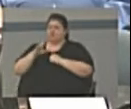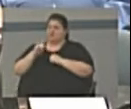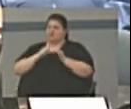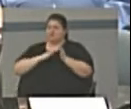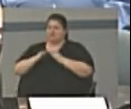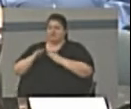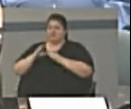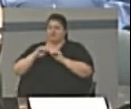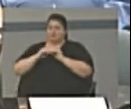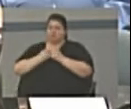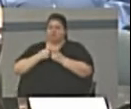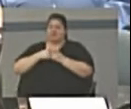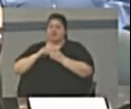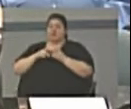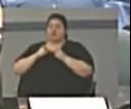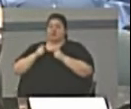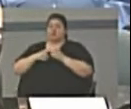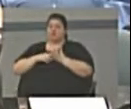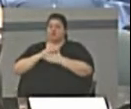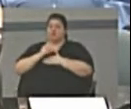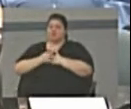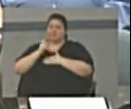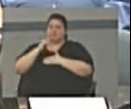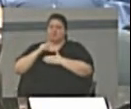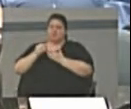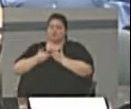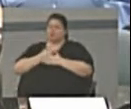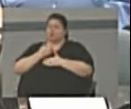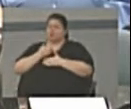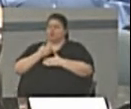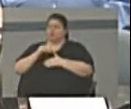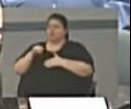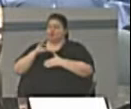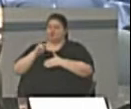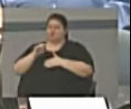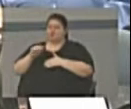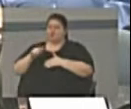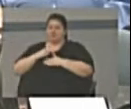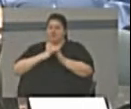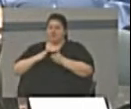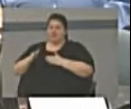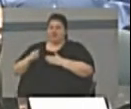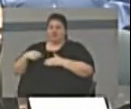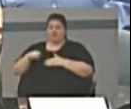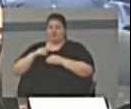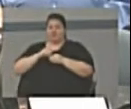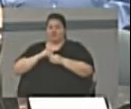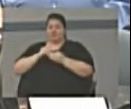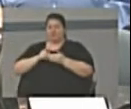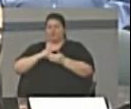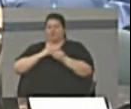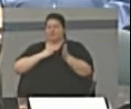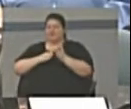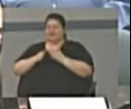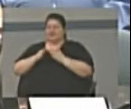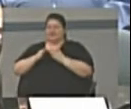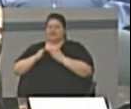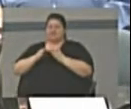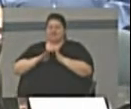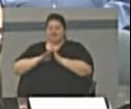and I am the project manager for the county's new general plan. We are in the pre-planning phase of